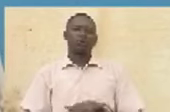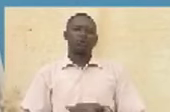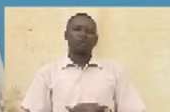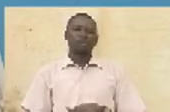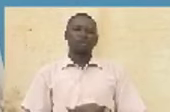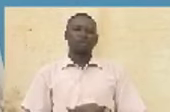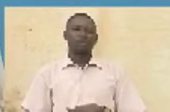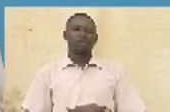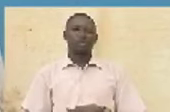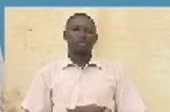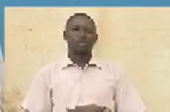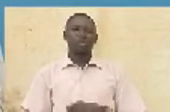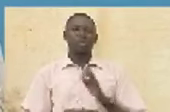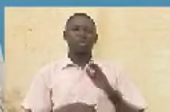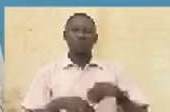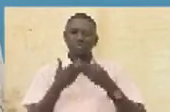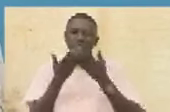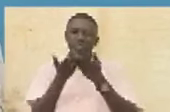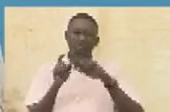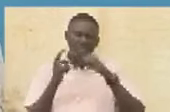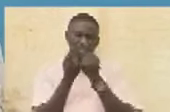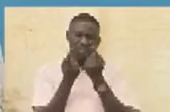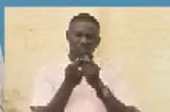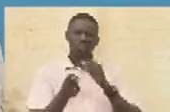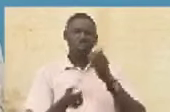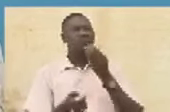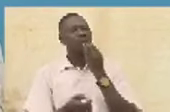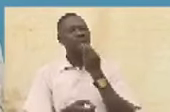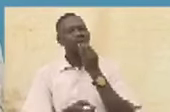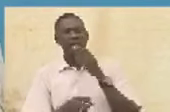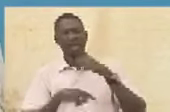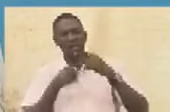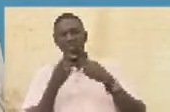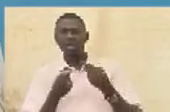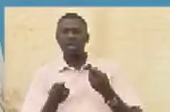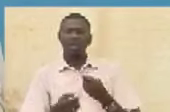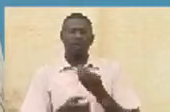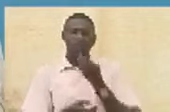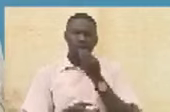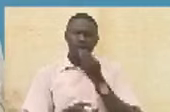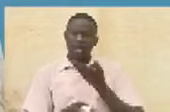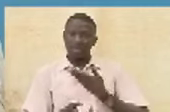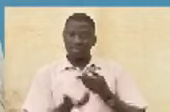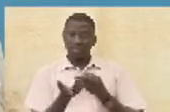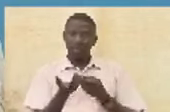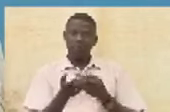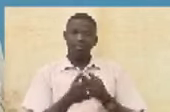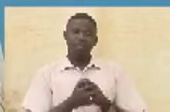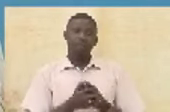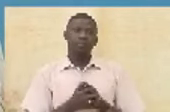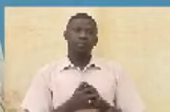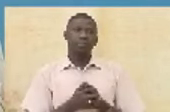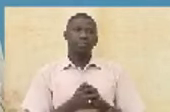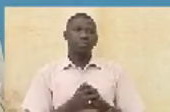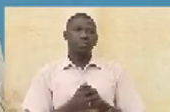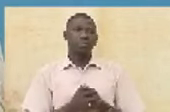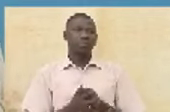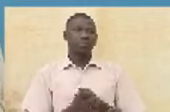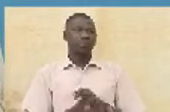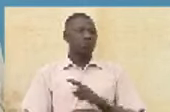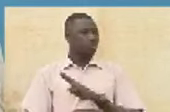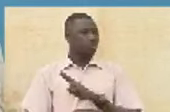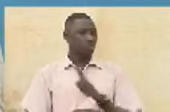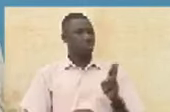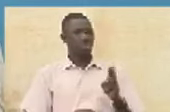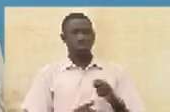Were you given anything to eat after that? Foi fendi la laban pour ibe men domo laban biro bota laban. Ani. No.